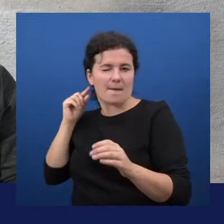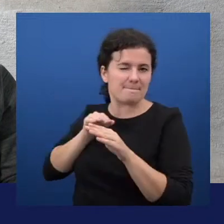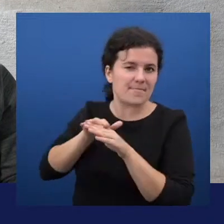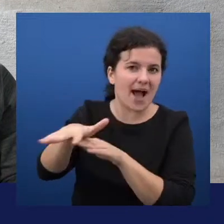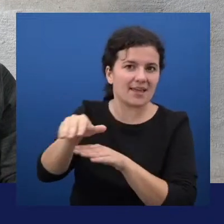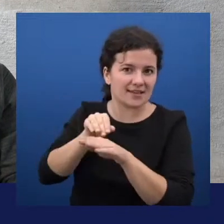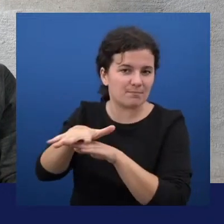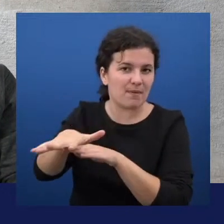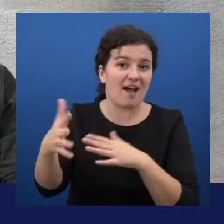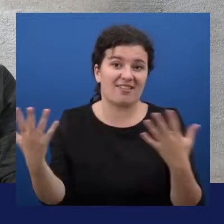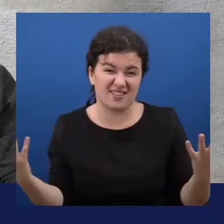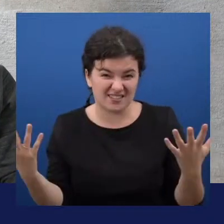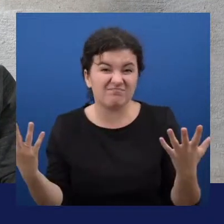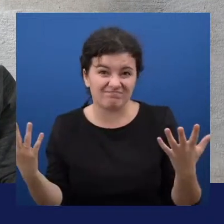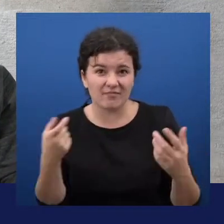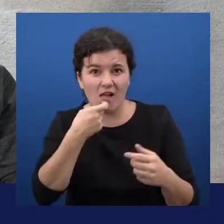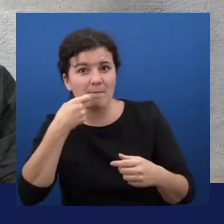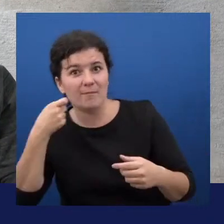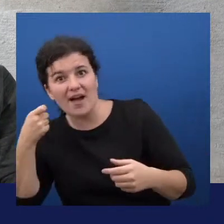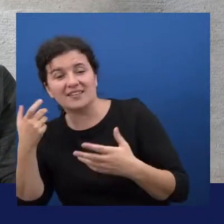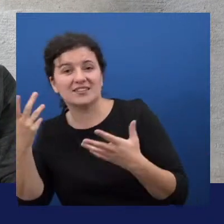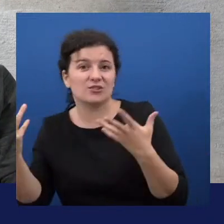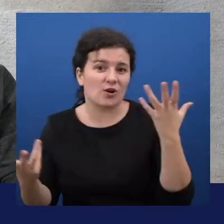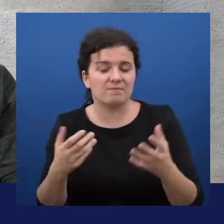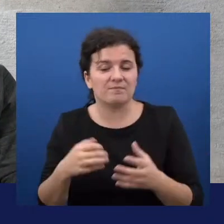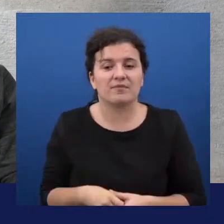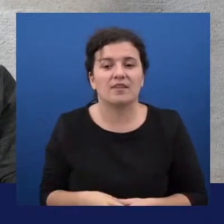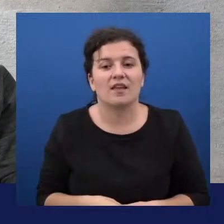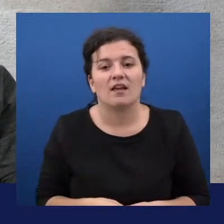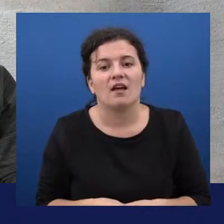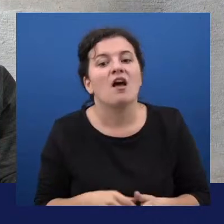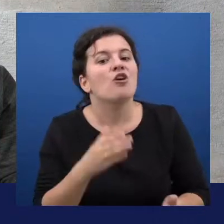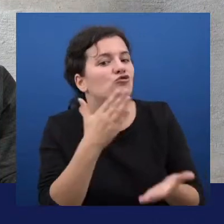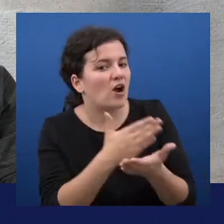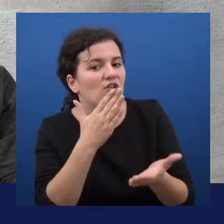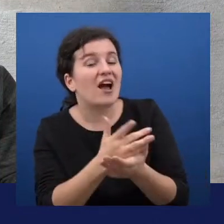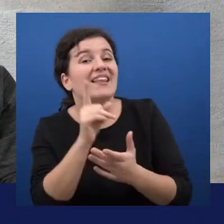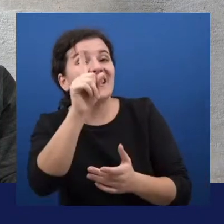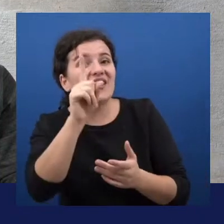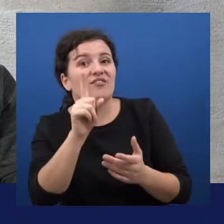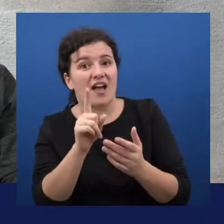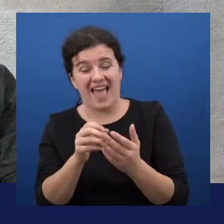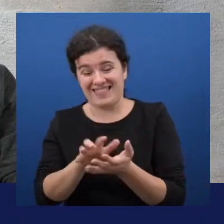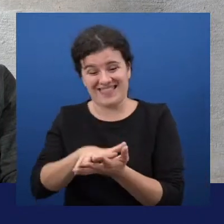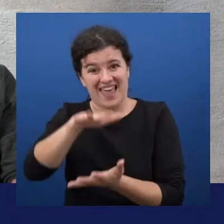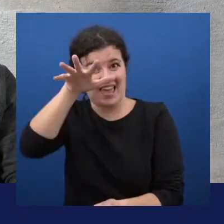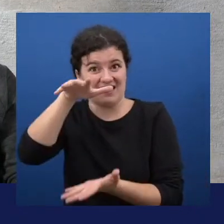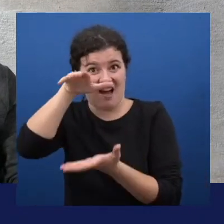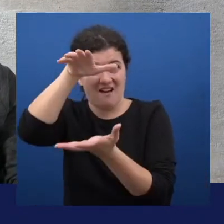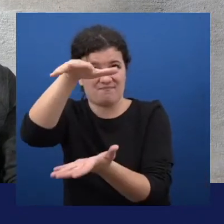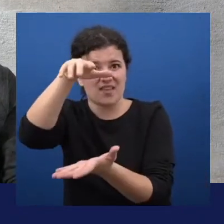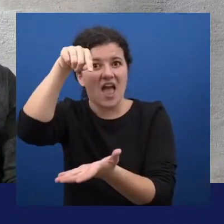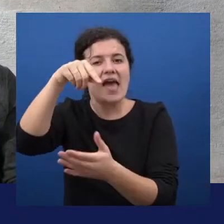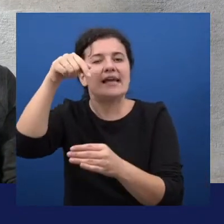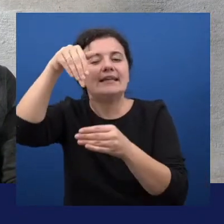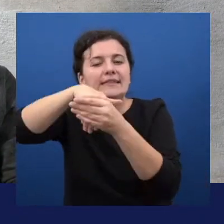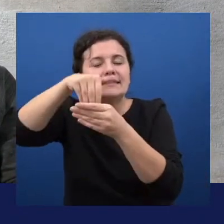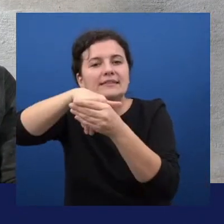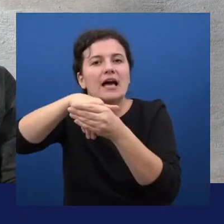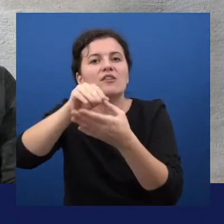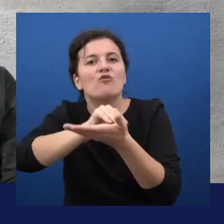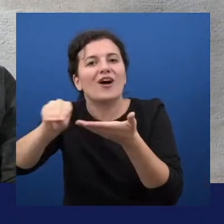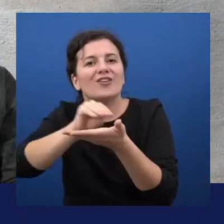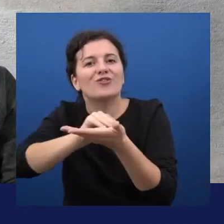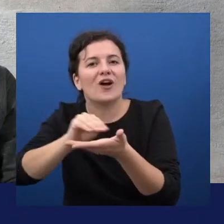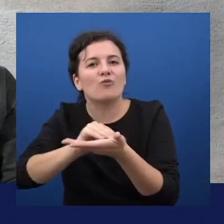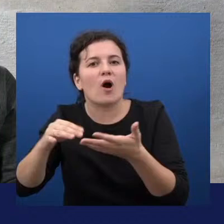sheet concept is great in the sense that at least you're writing down your bias, or what you believe your bias is. I think that's also nice.